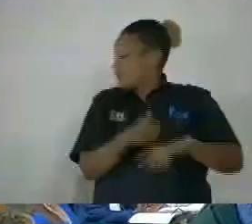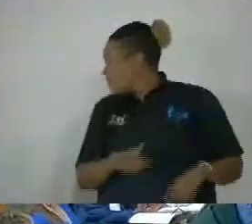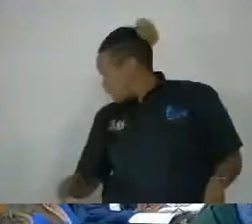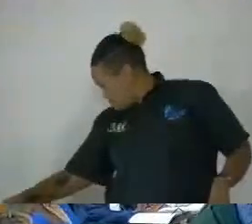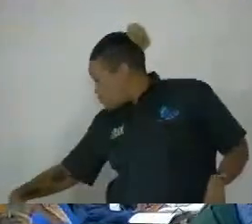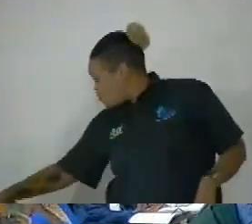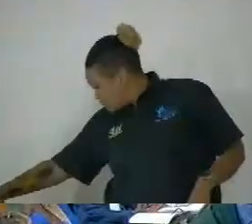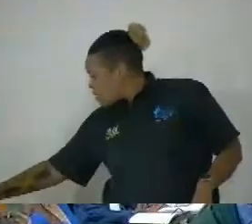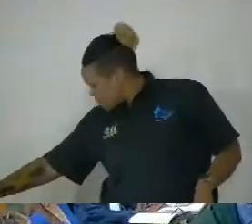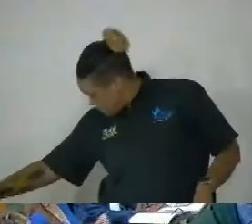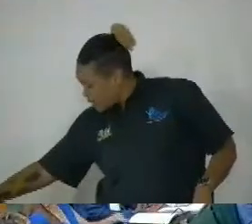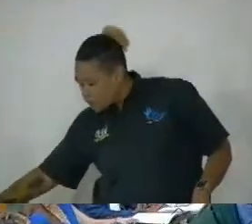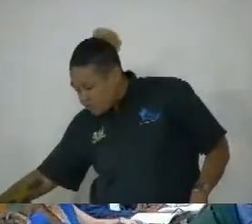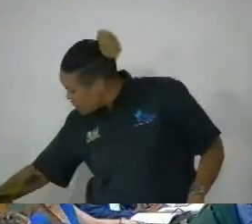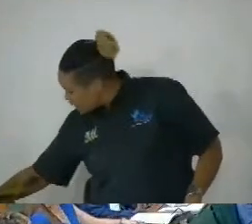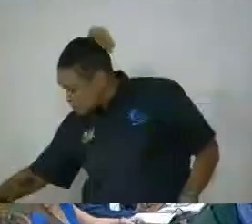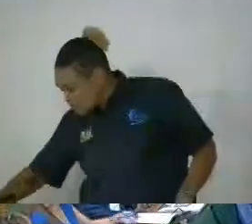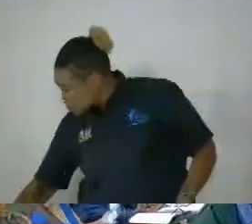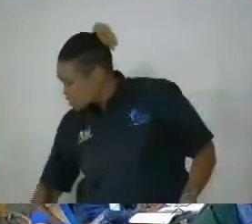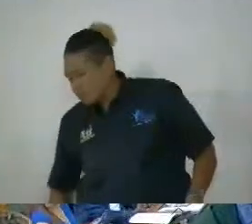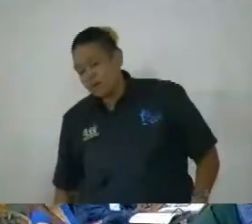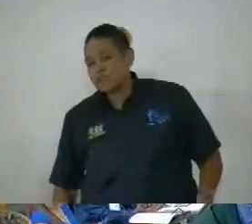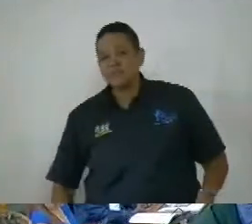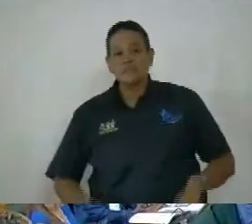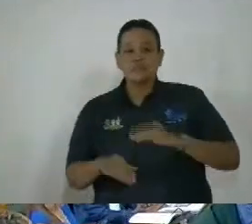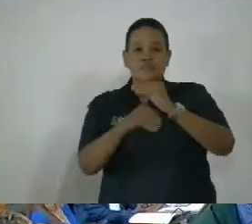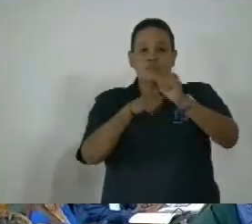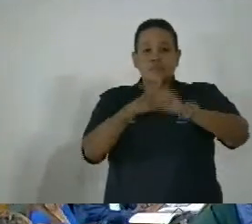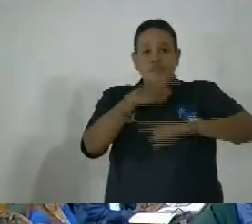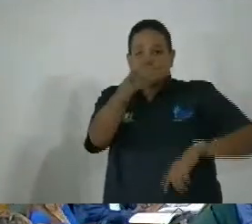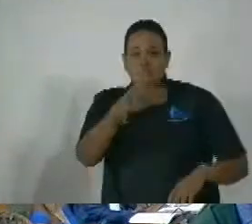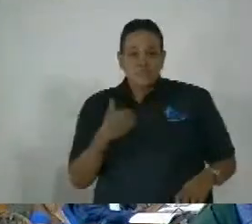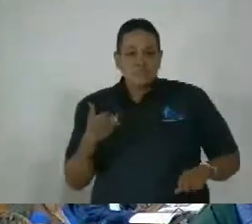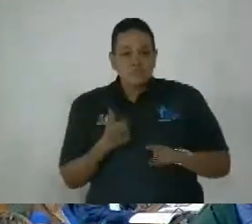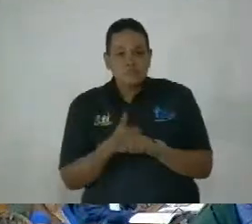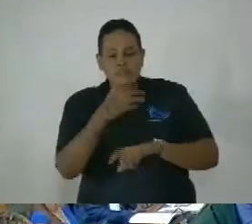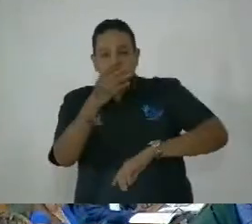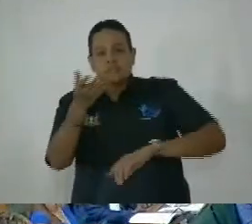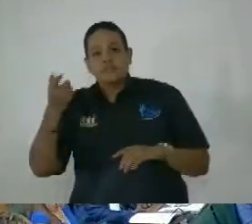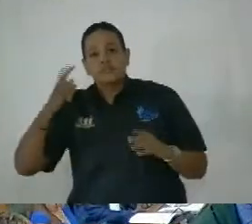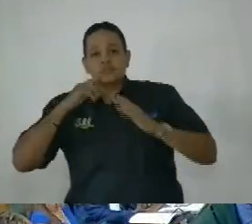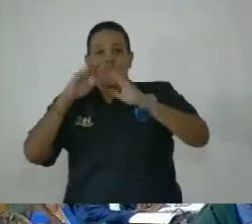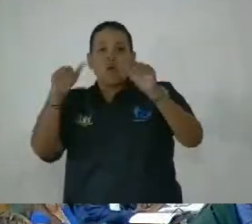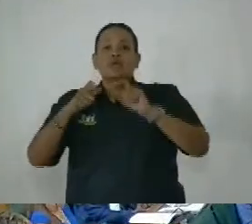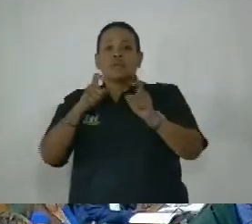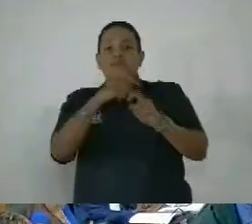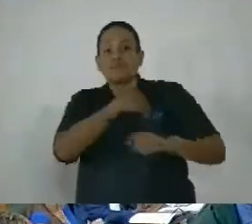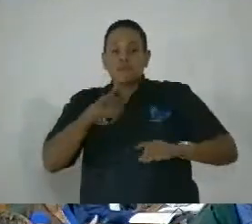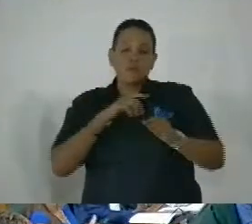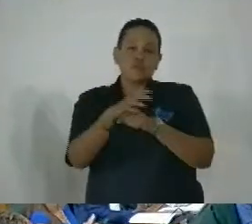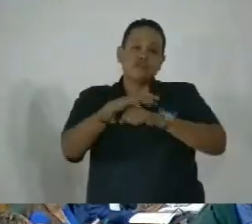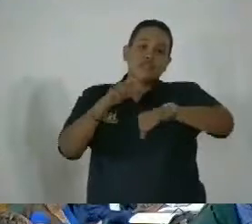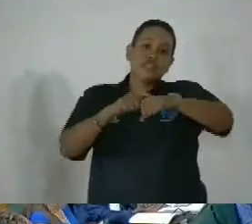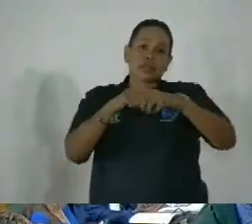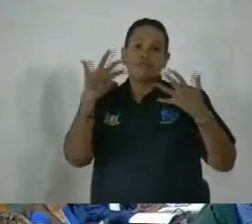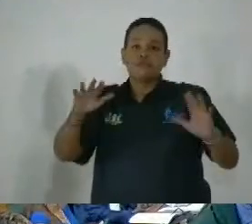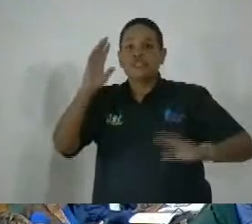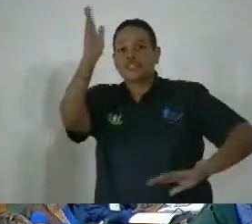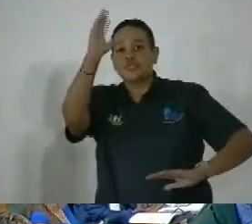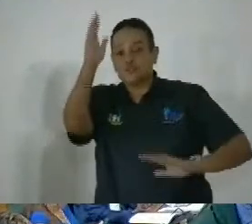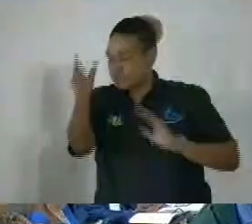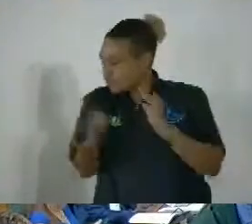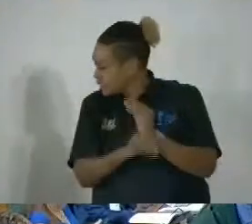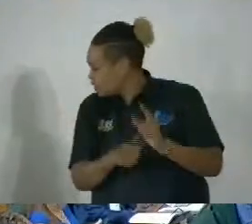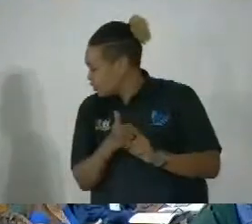Speaker, the member's time for speaking having been expired, we ask the House to grant the member sufficient time to complete